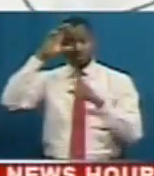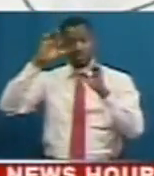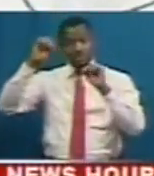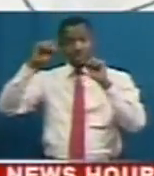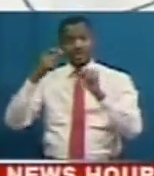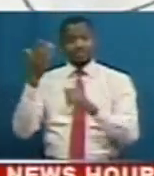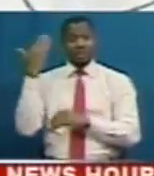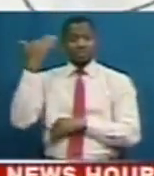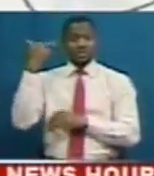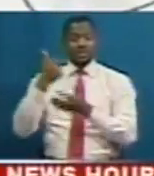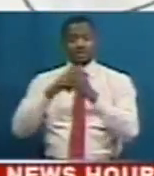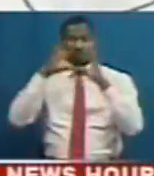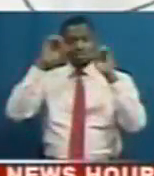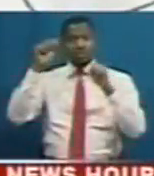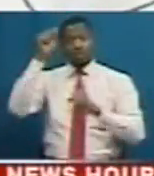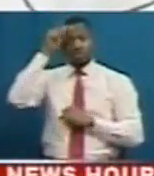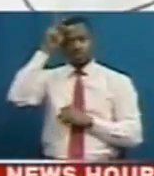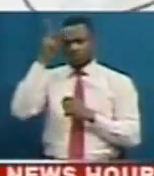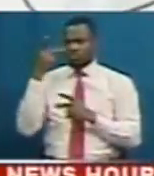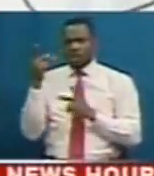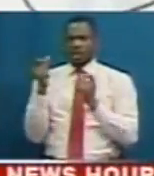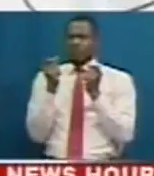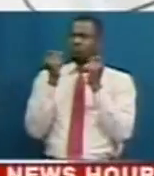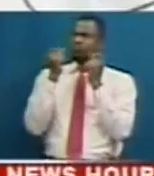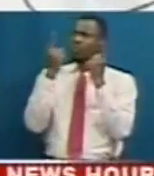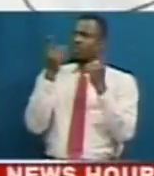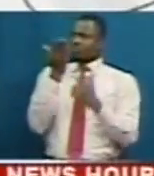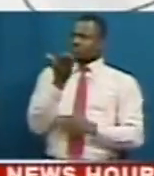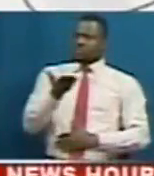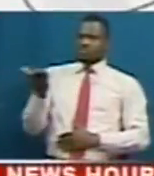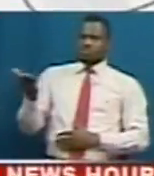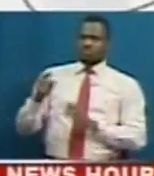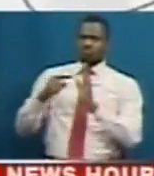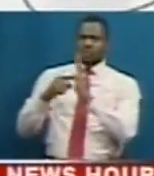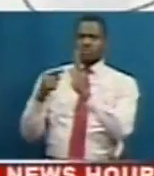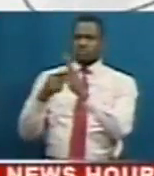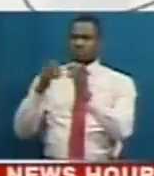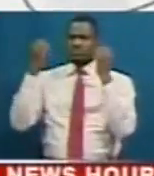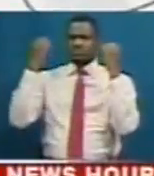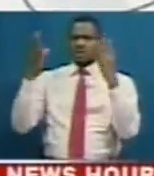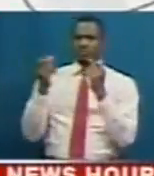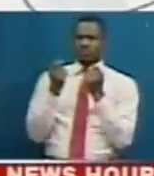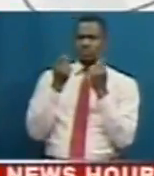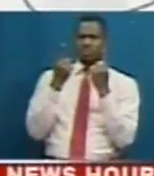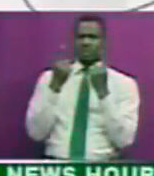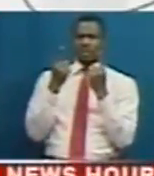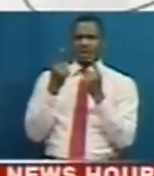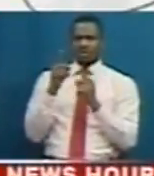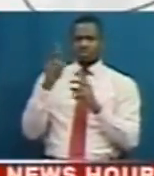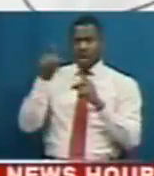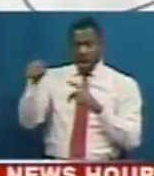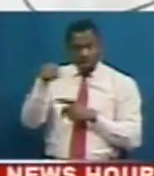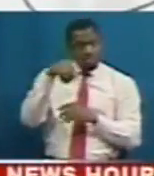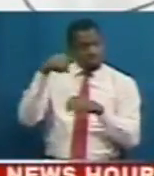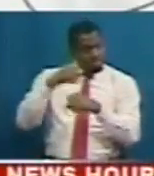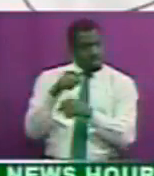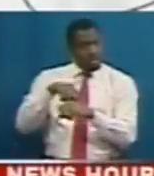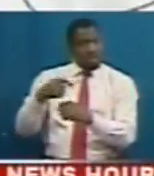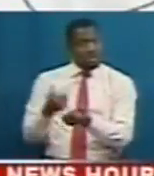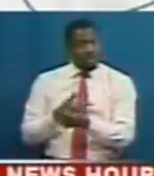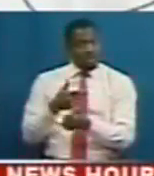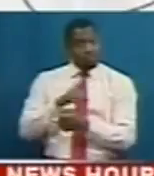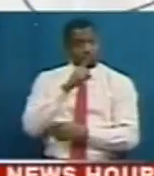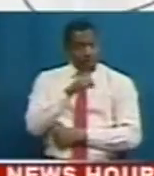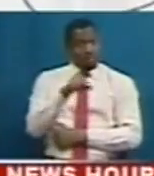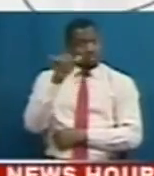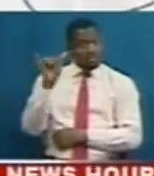when Kwame Nkrumah came, he was so surprised to see the kind of products that were exhibited. And he was wondering whether they were indeed produced in